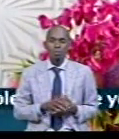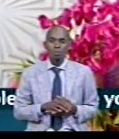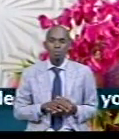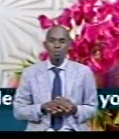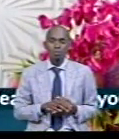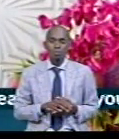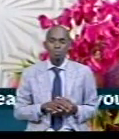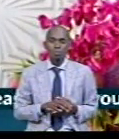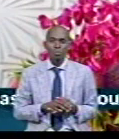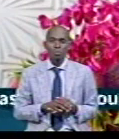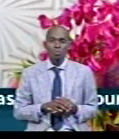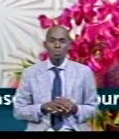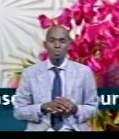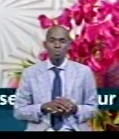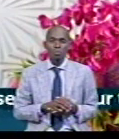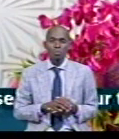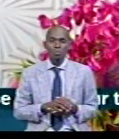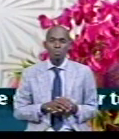9 years. And